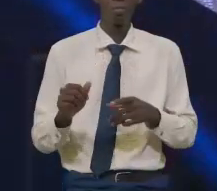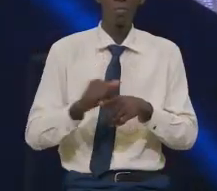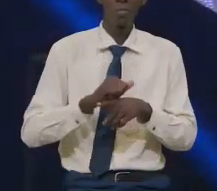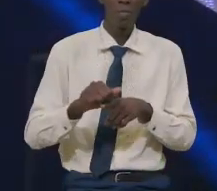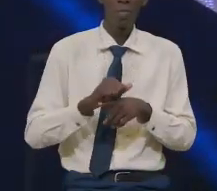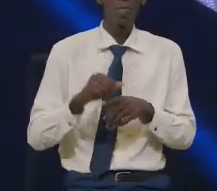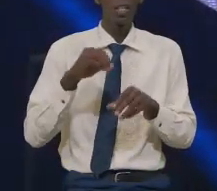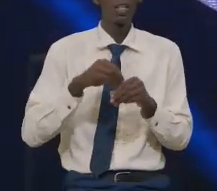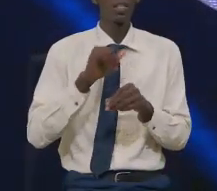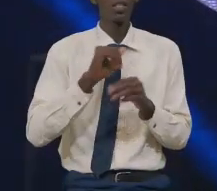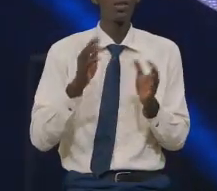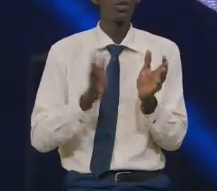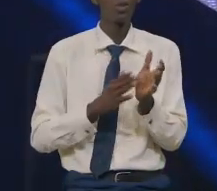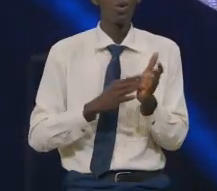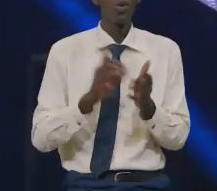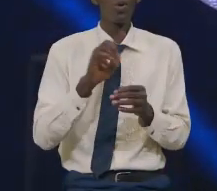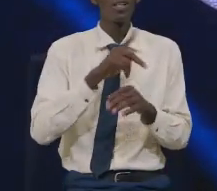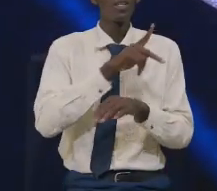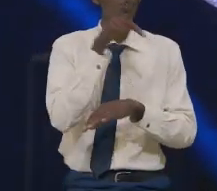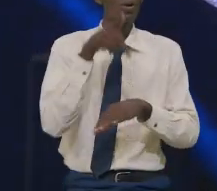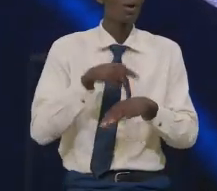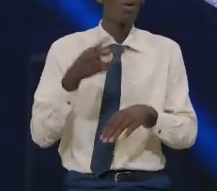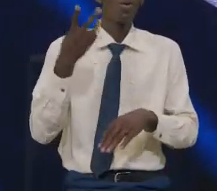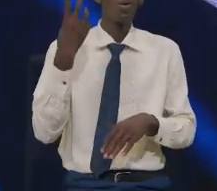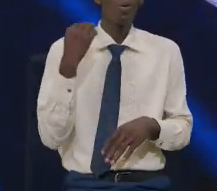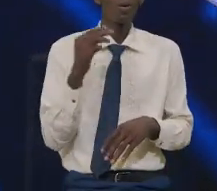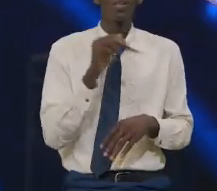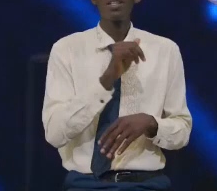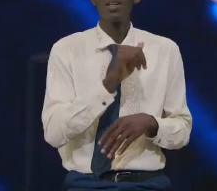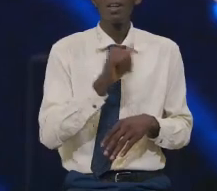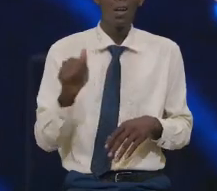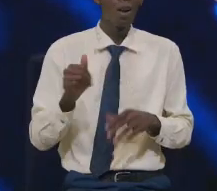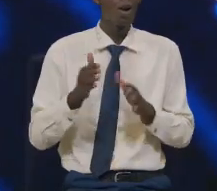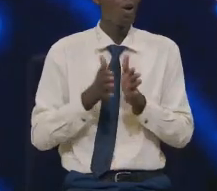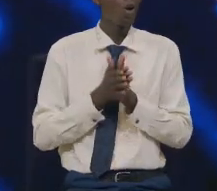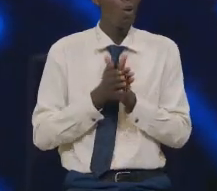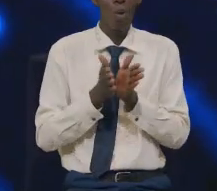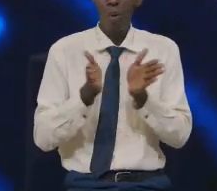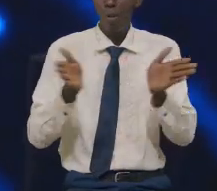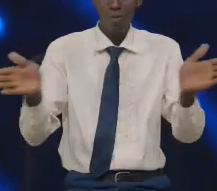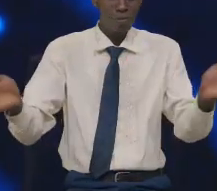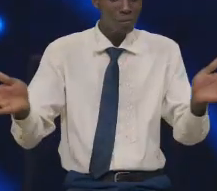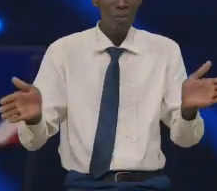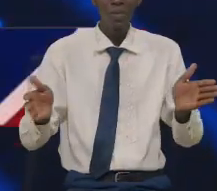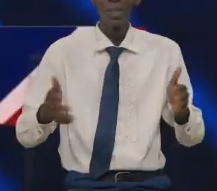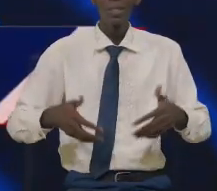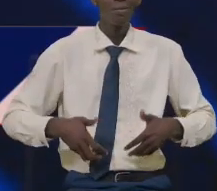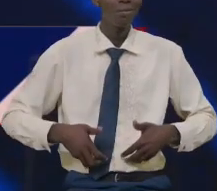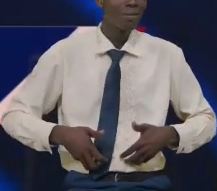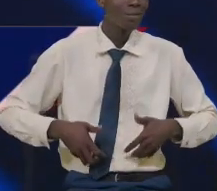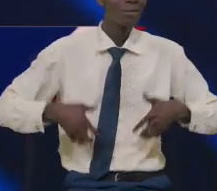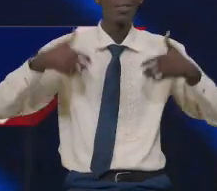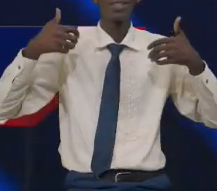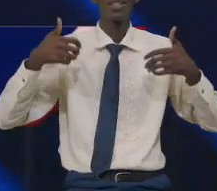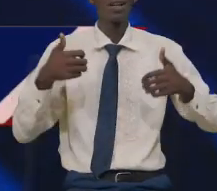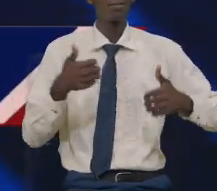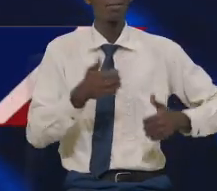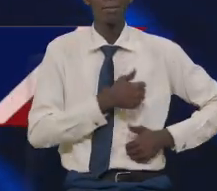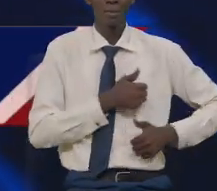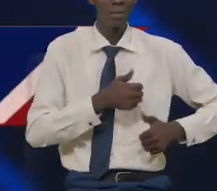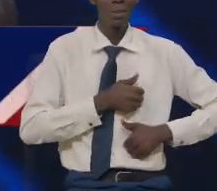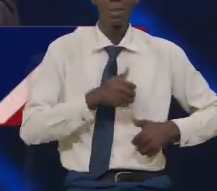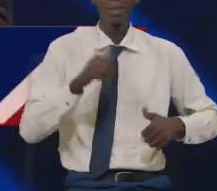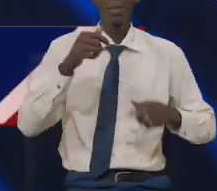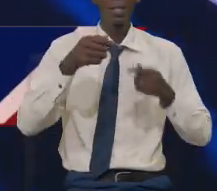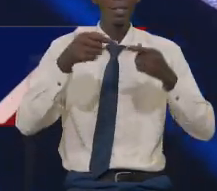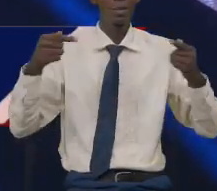in a school where the principal was an open, visible, aggressive, militant atheist.